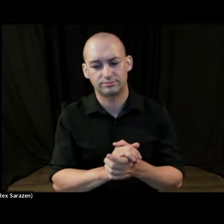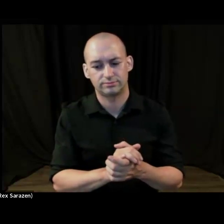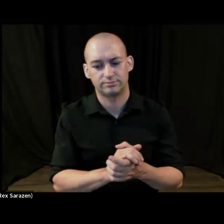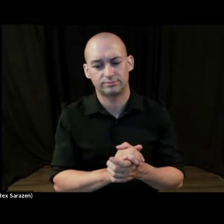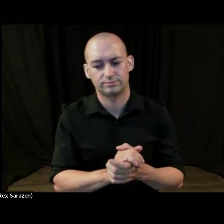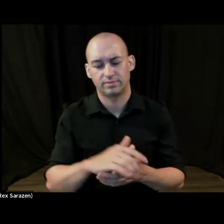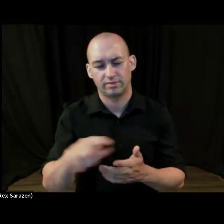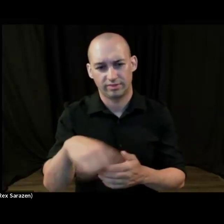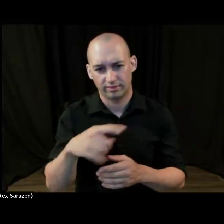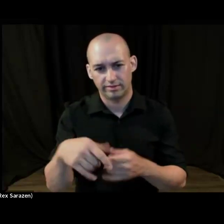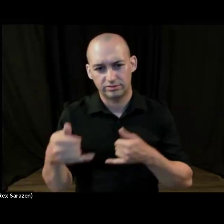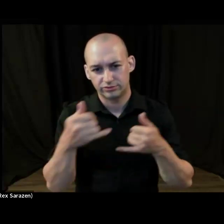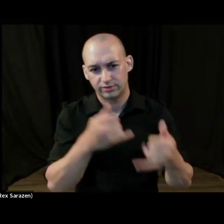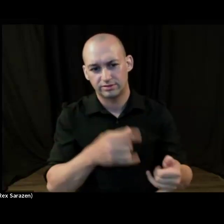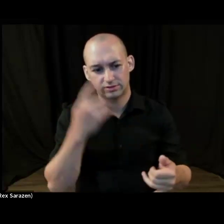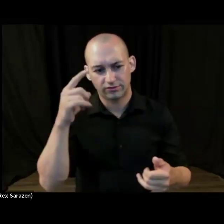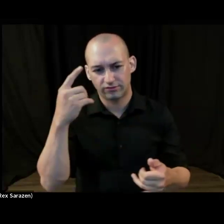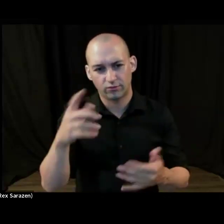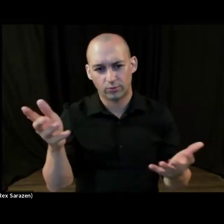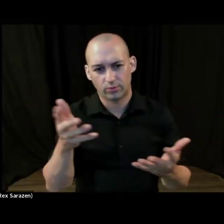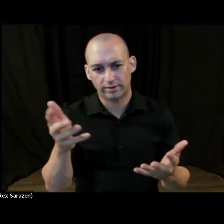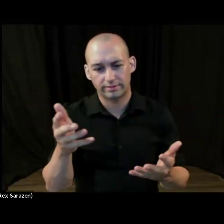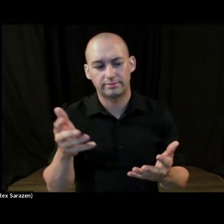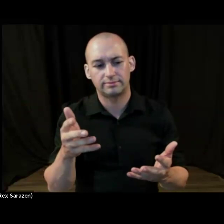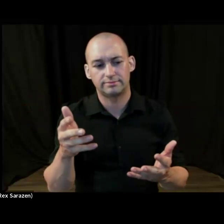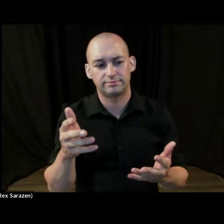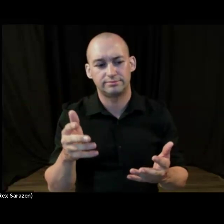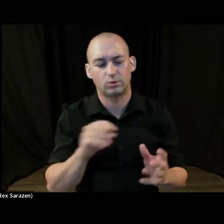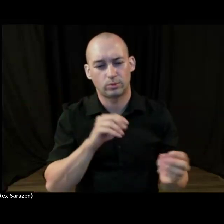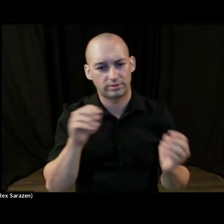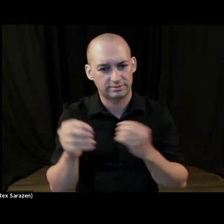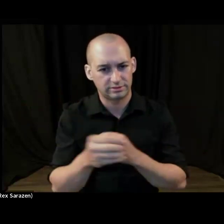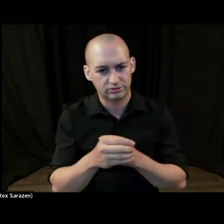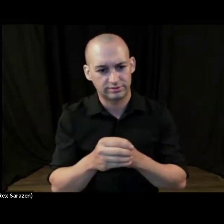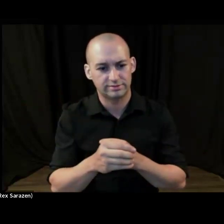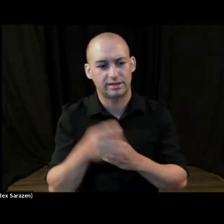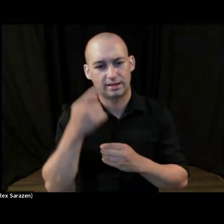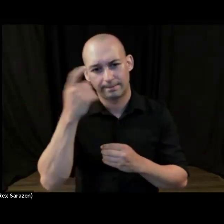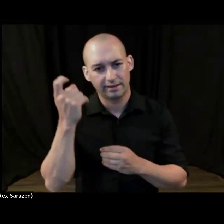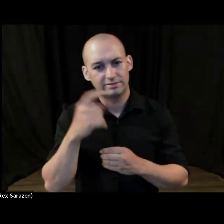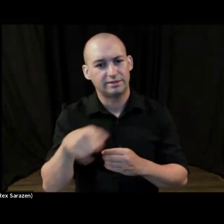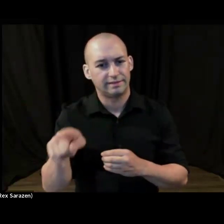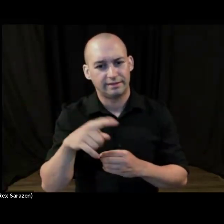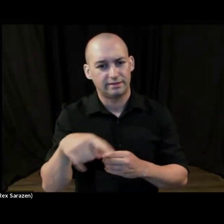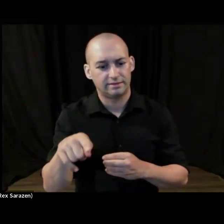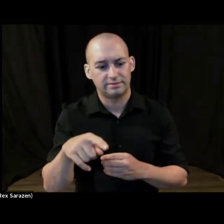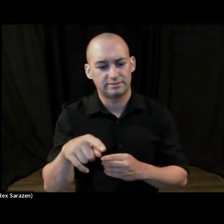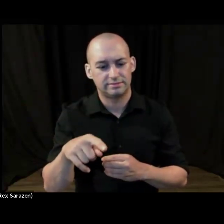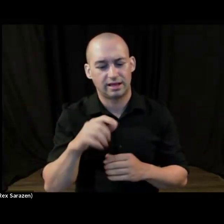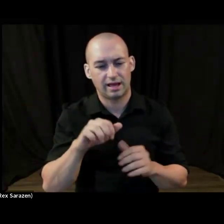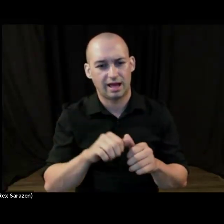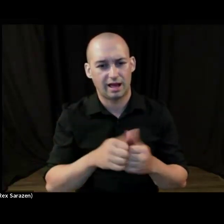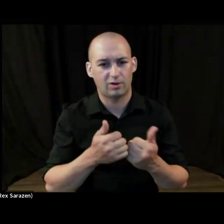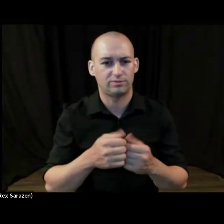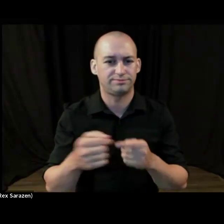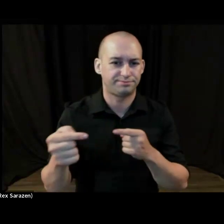These grants are meant to really for organizations, because of how arduous they are,